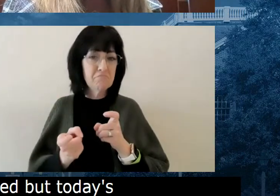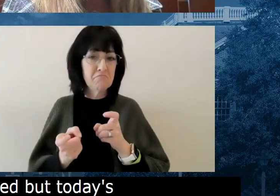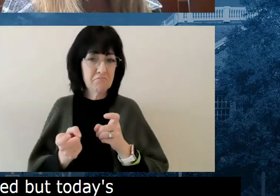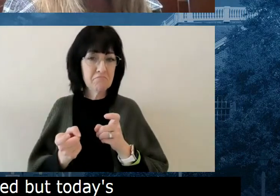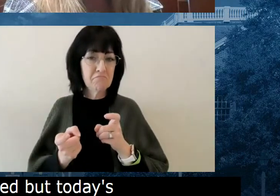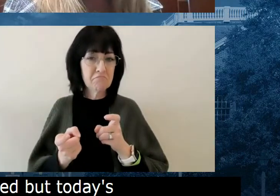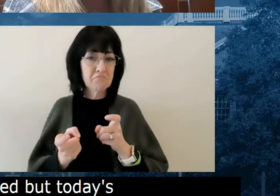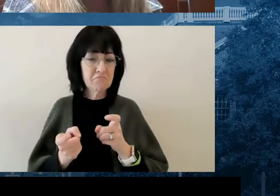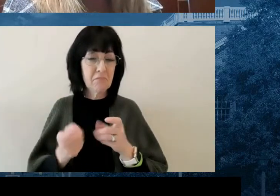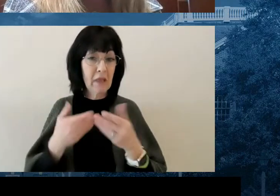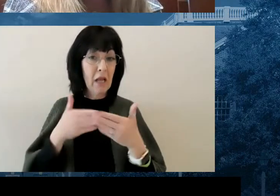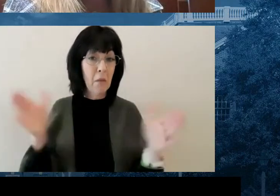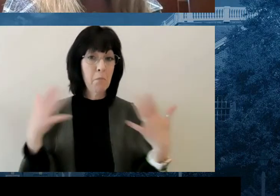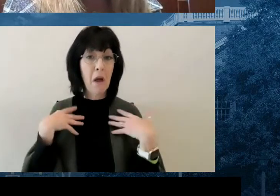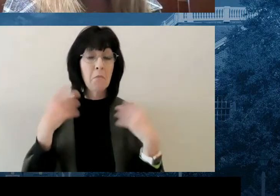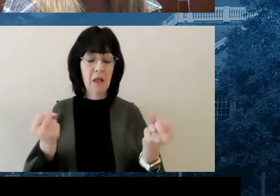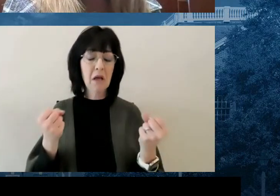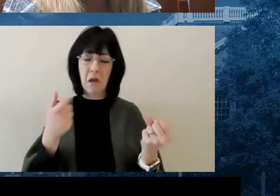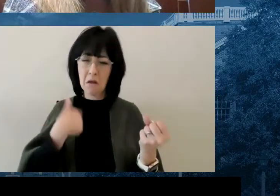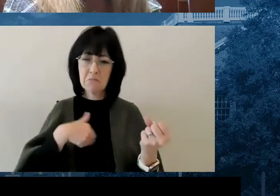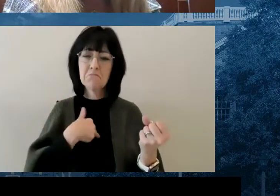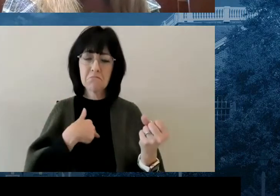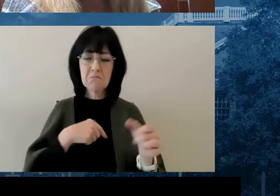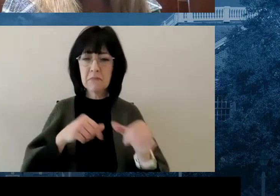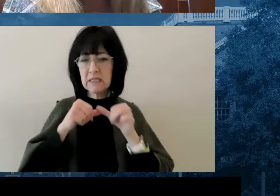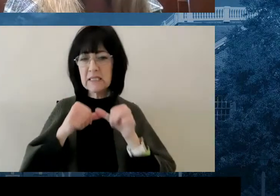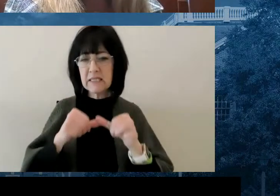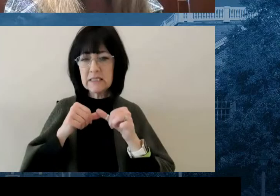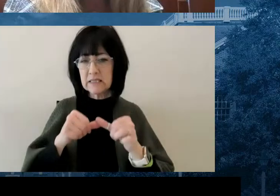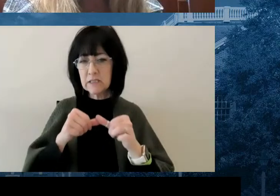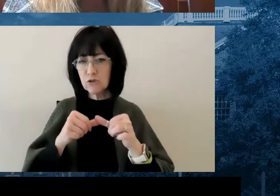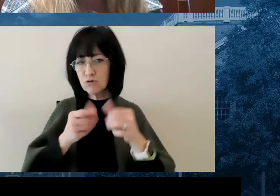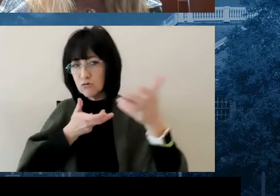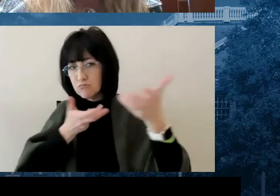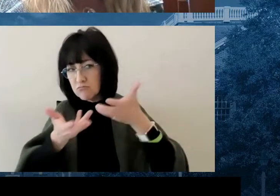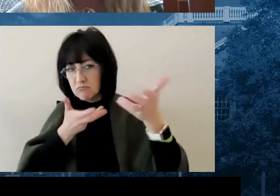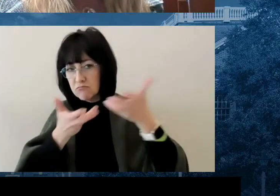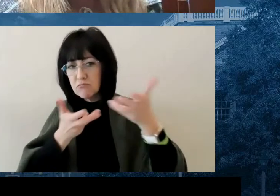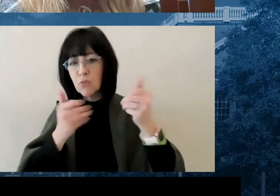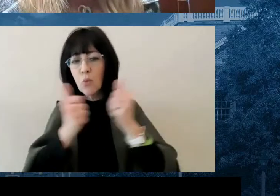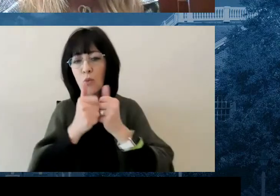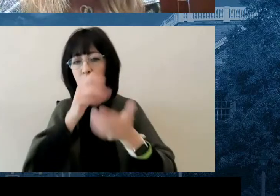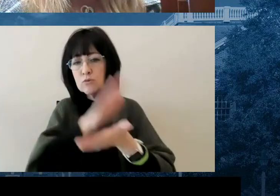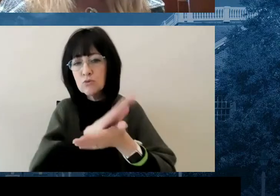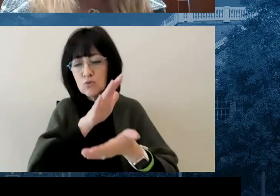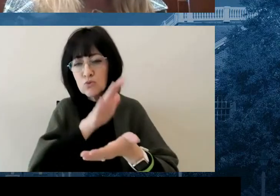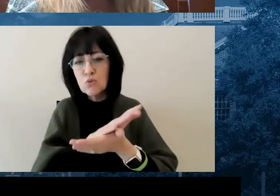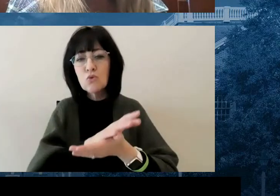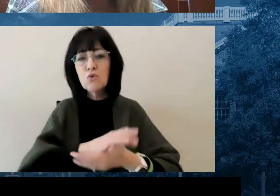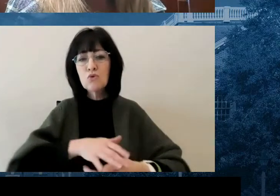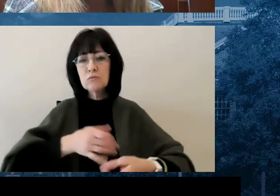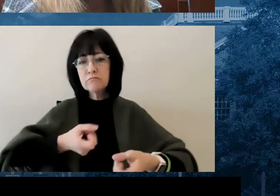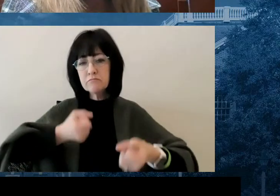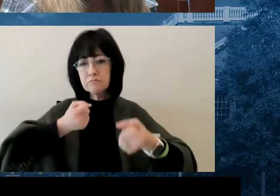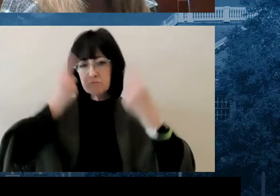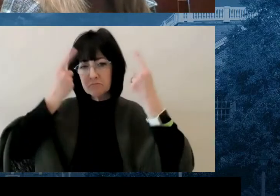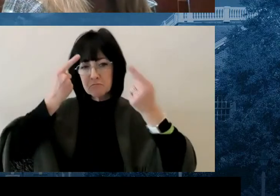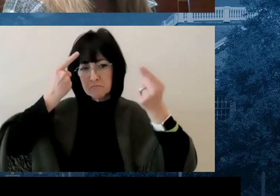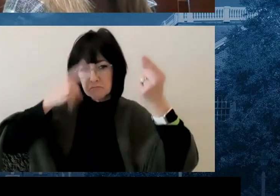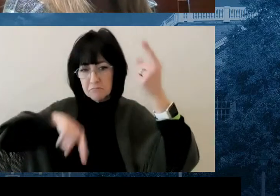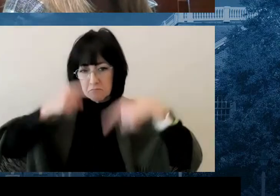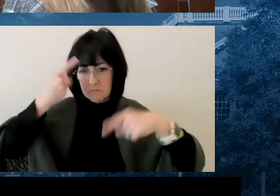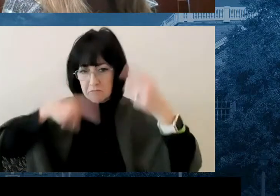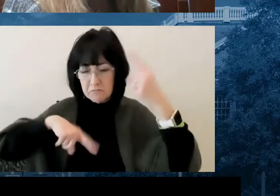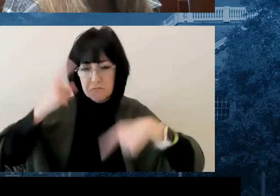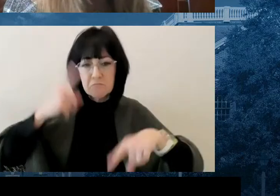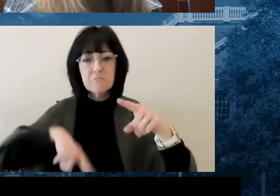At Public Health, we will continue to work with the schools to take the safest approach possible